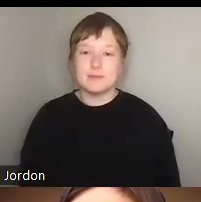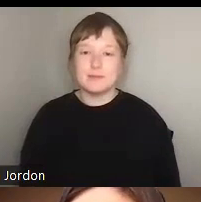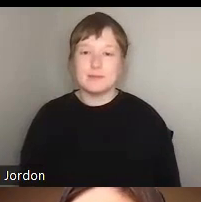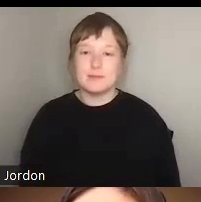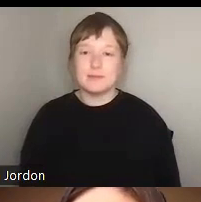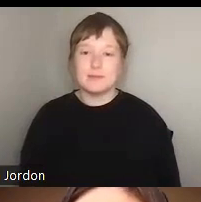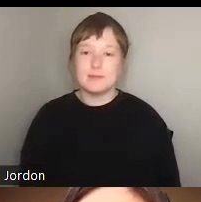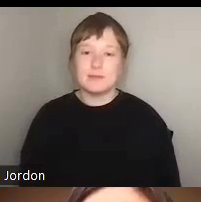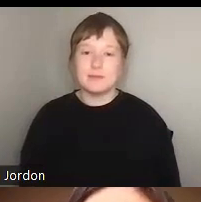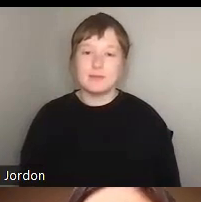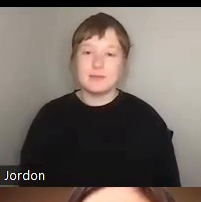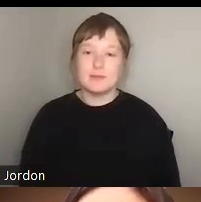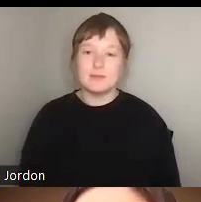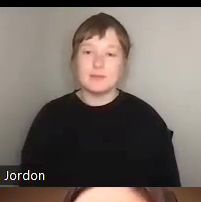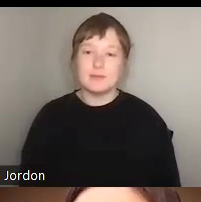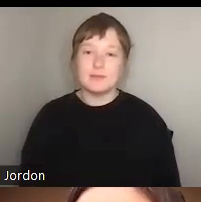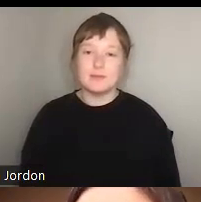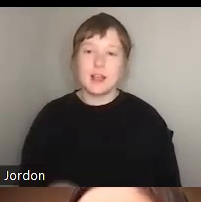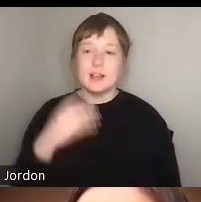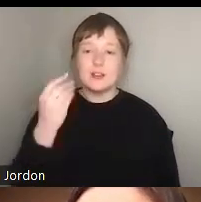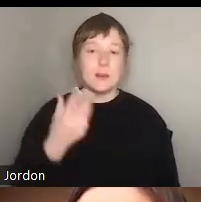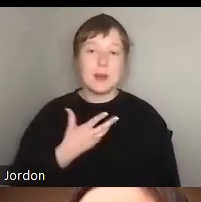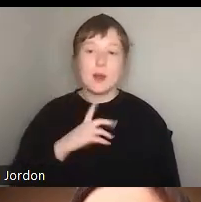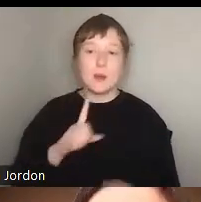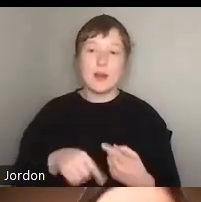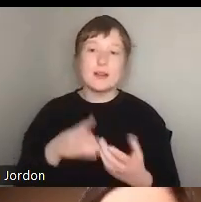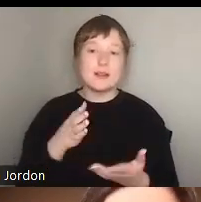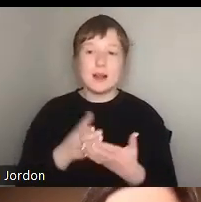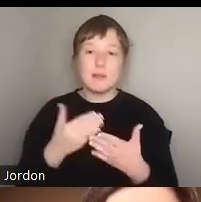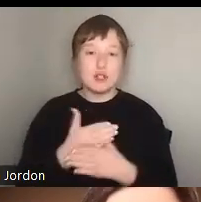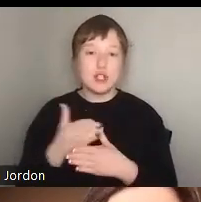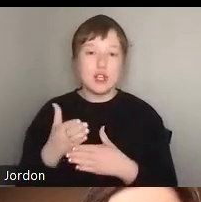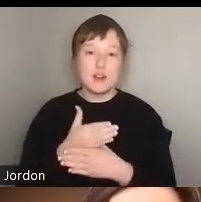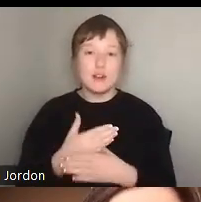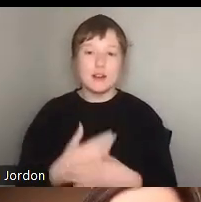Please just let me know whenever you want me to stop sharing.